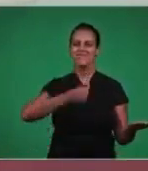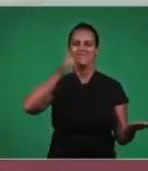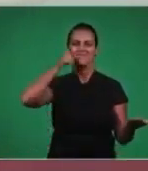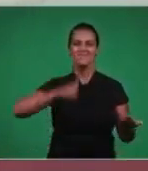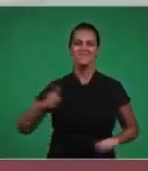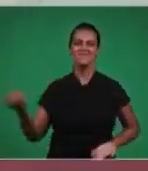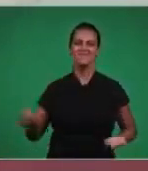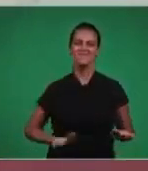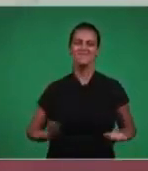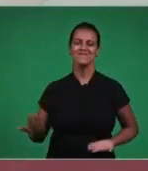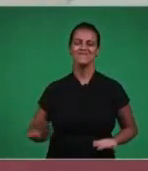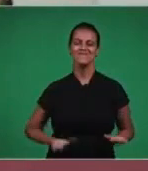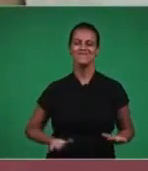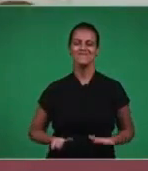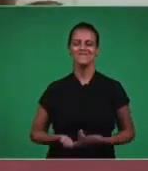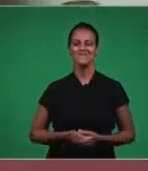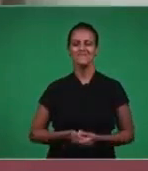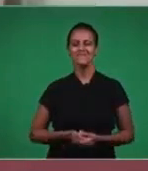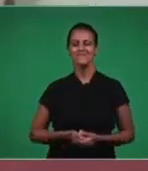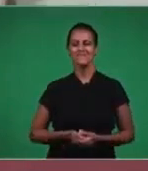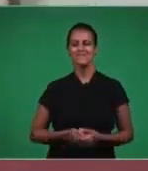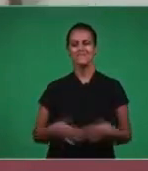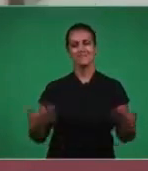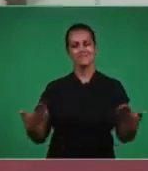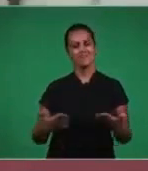My brothers and sisters, we are now